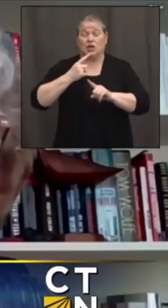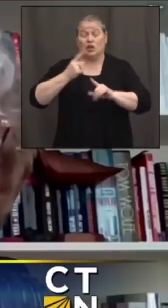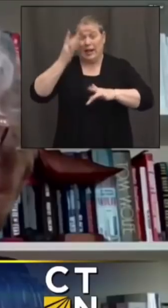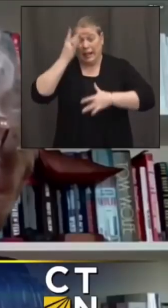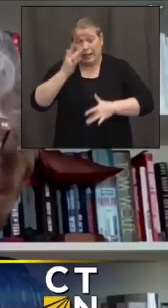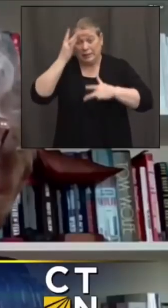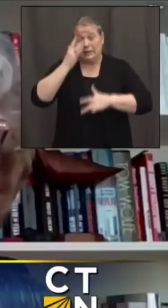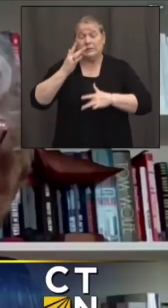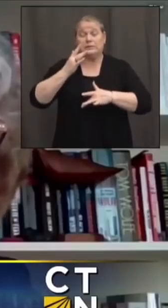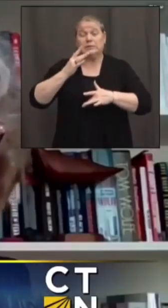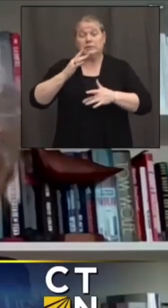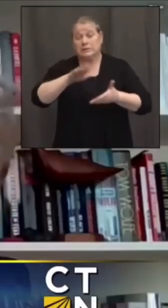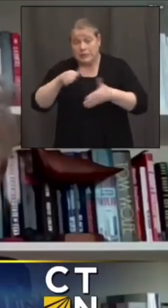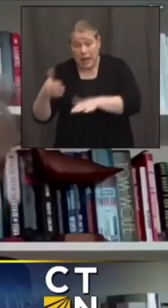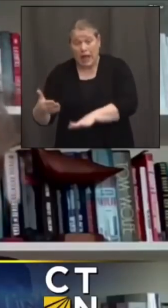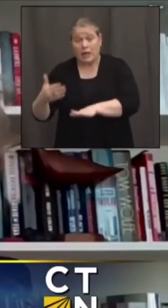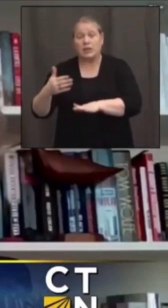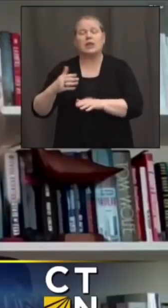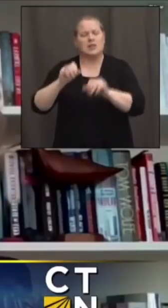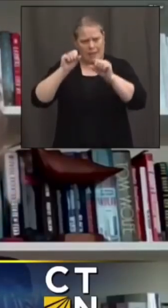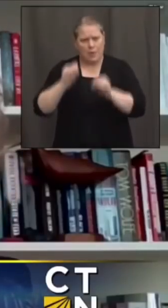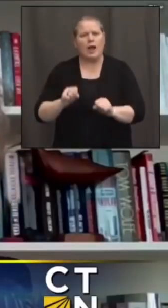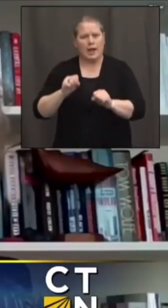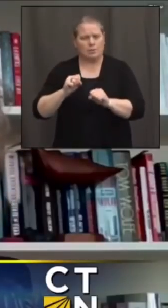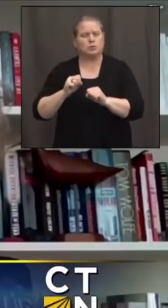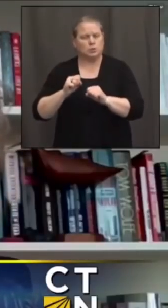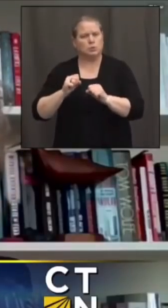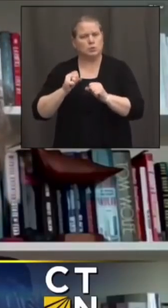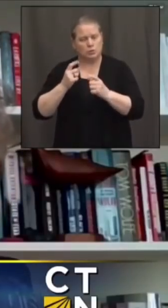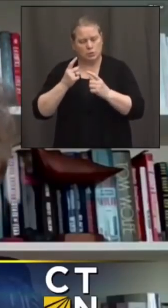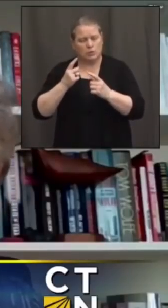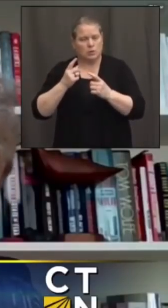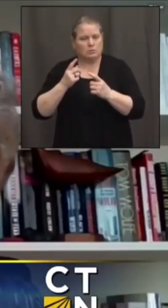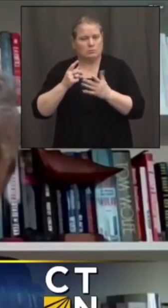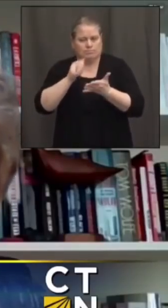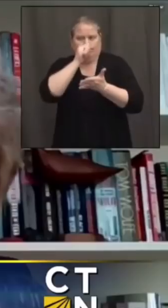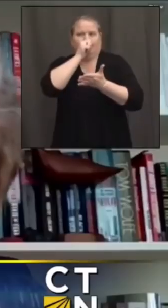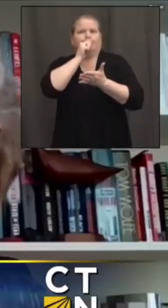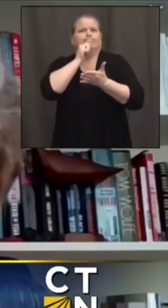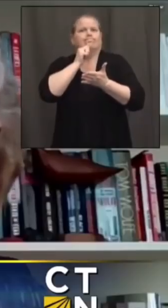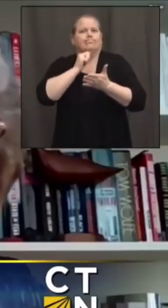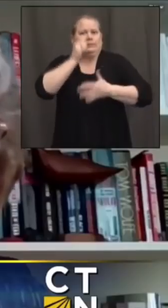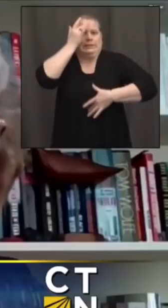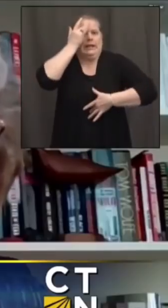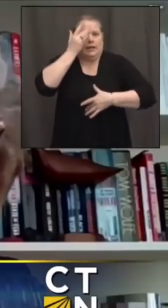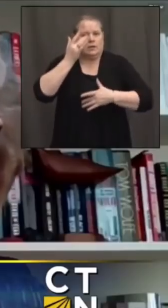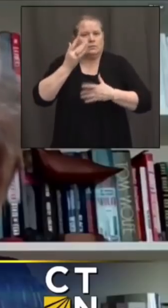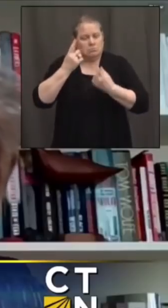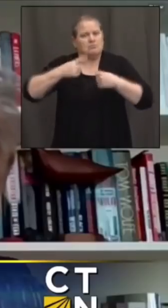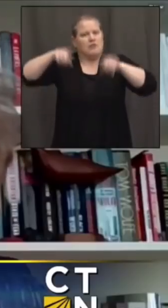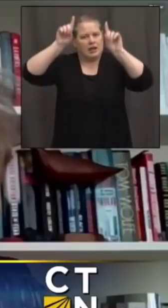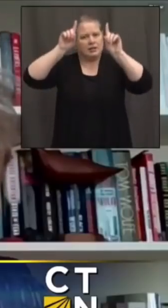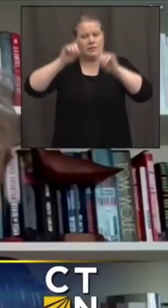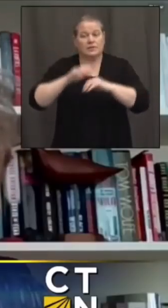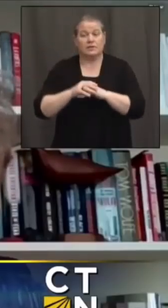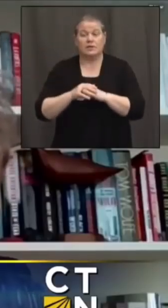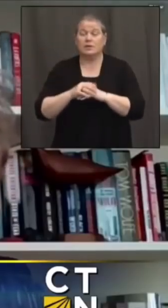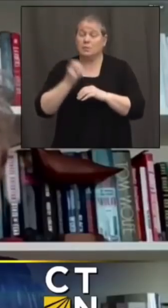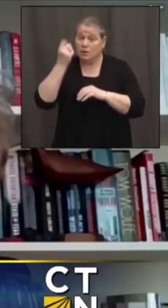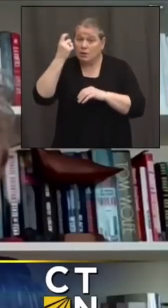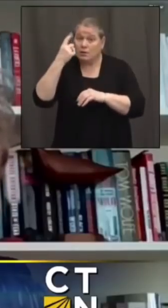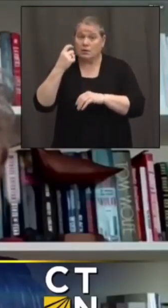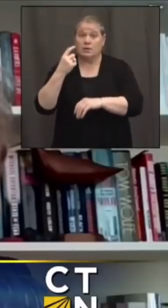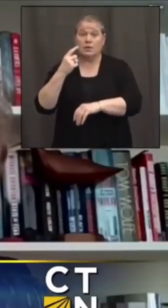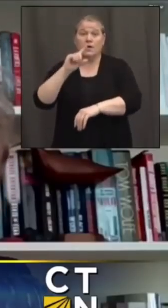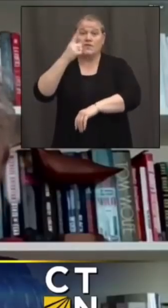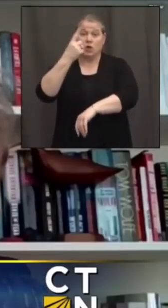we know that both the vaccines that are on the market are extremely effective, but you do need to continue to wear a mask and follow